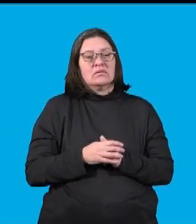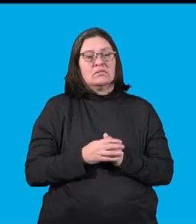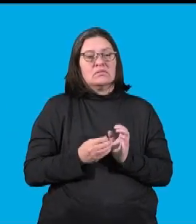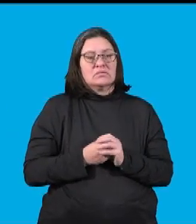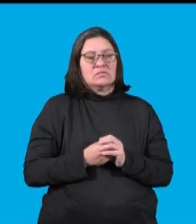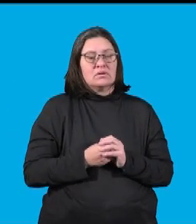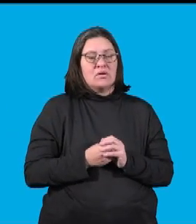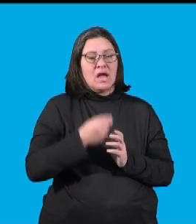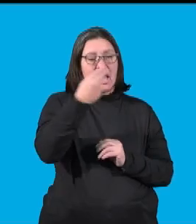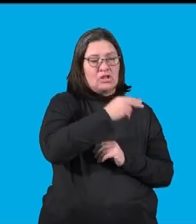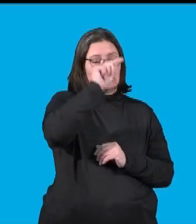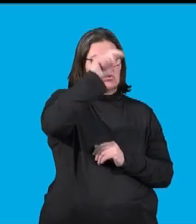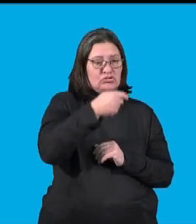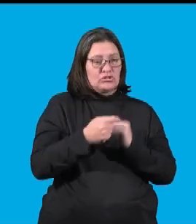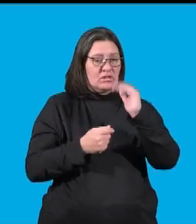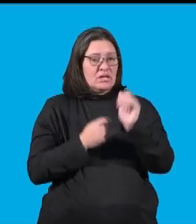derivative.